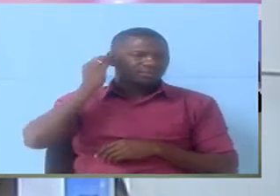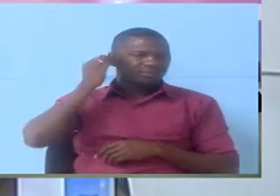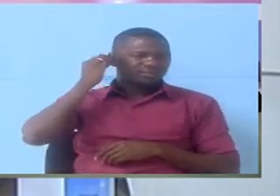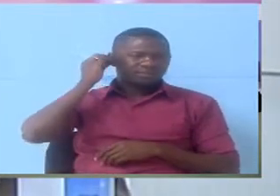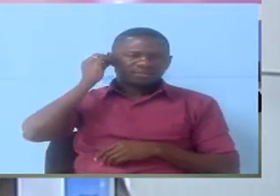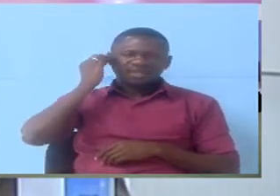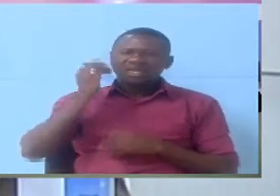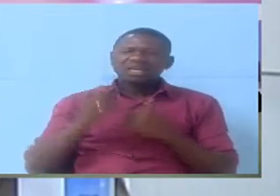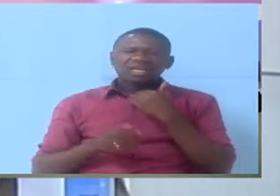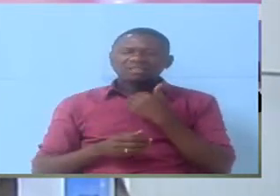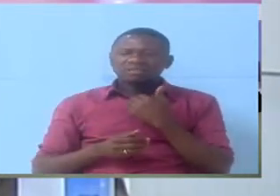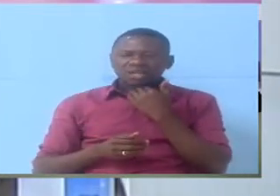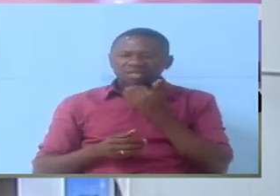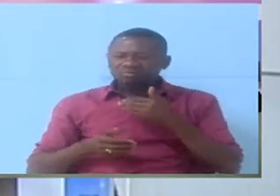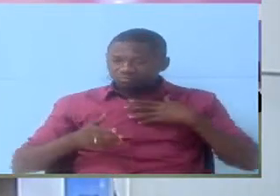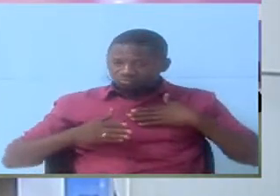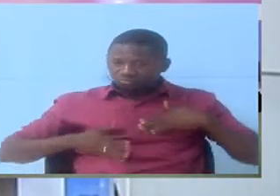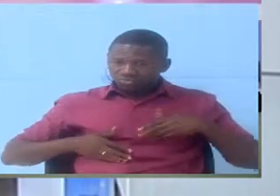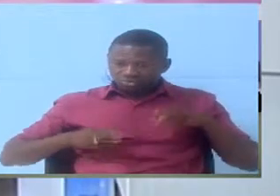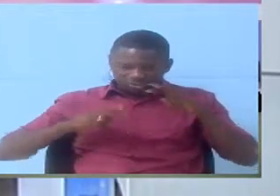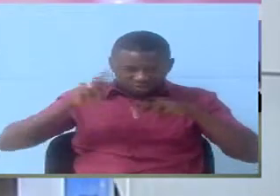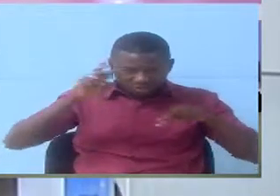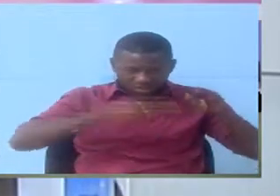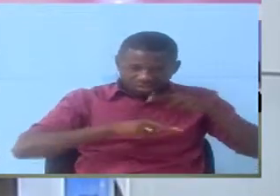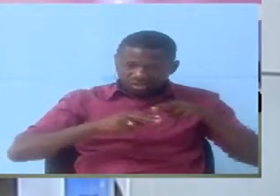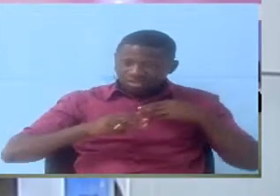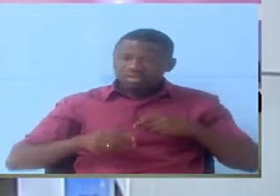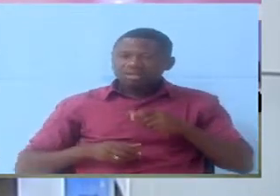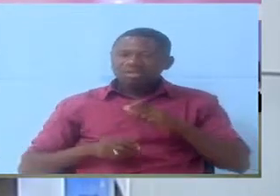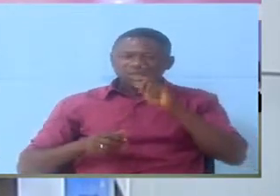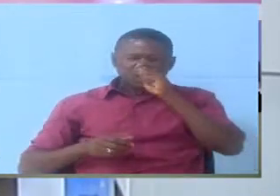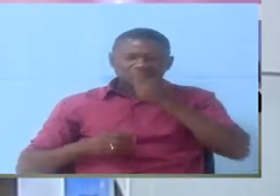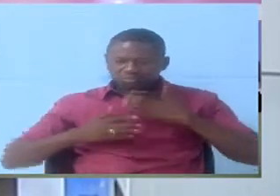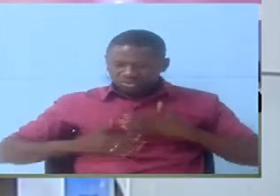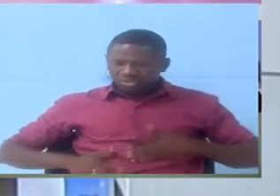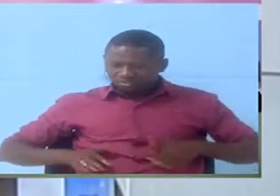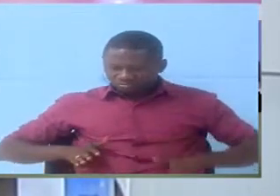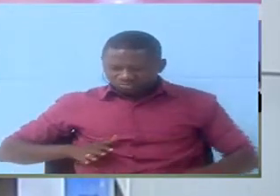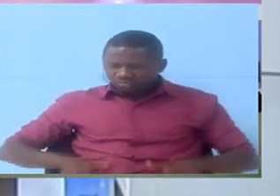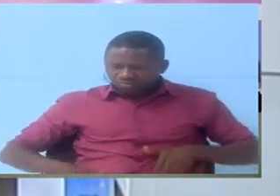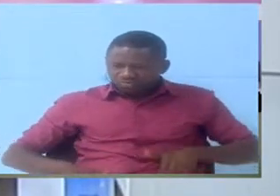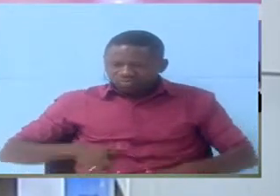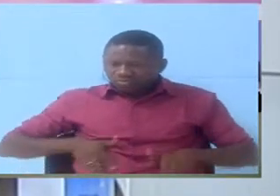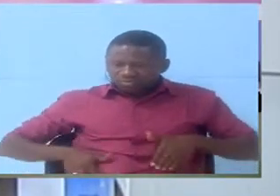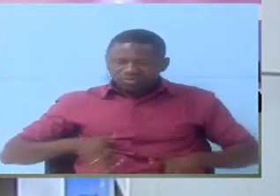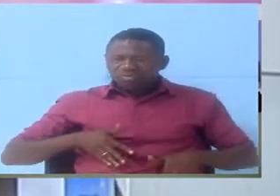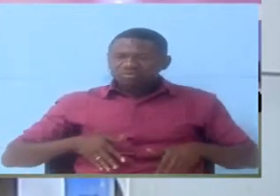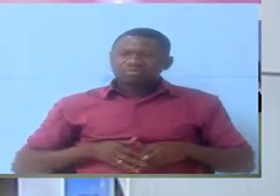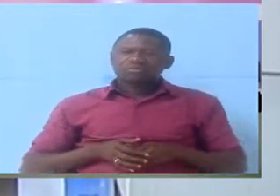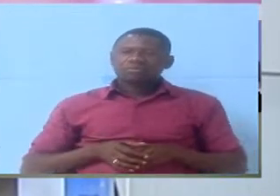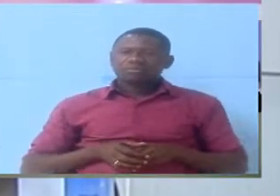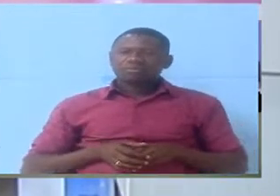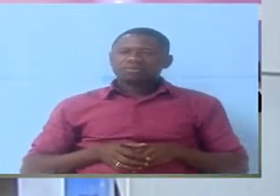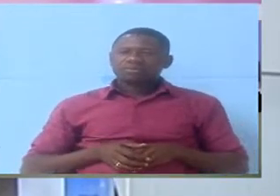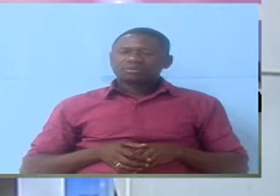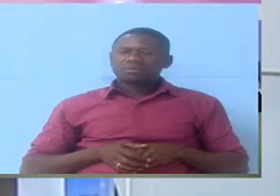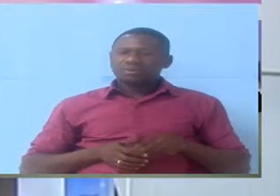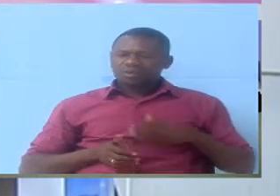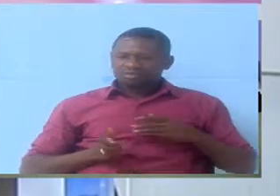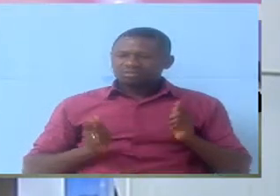I put my hands into their pockets. Into the first person, I found some foreign